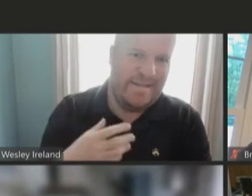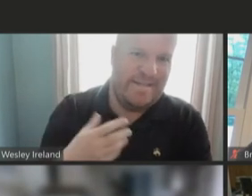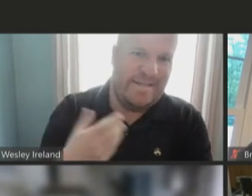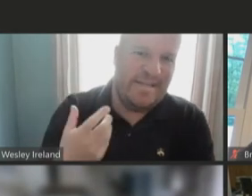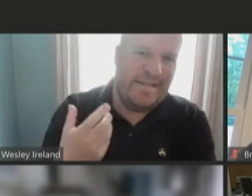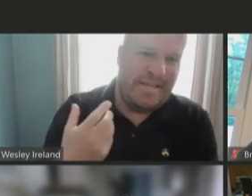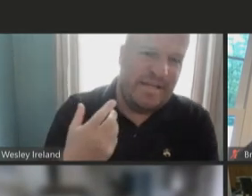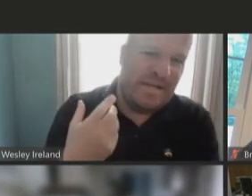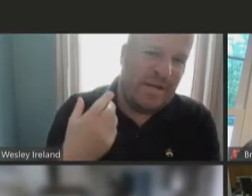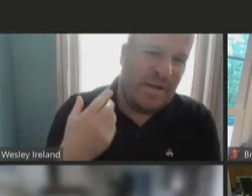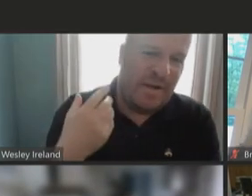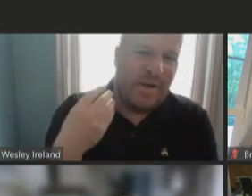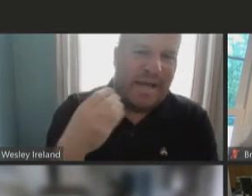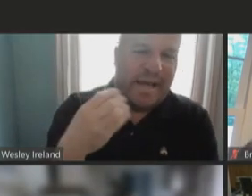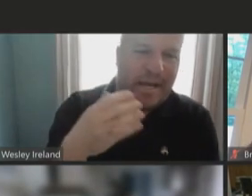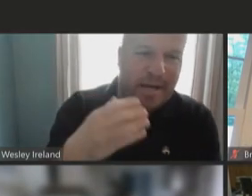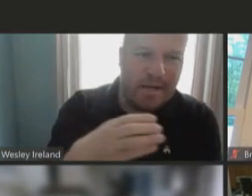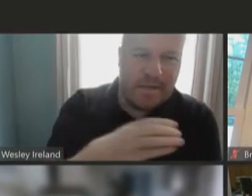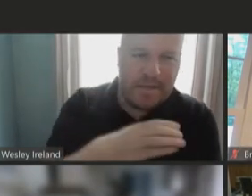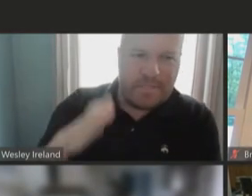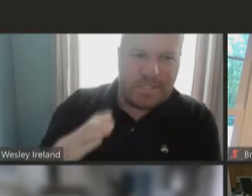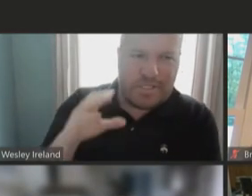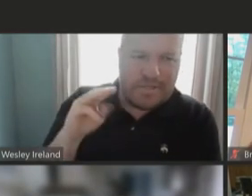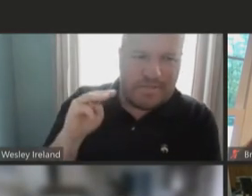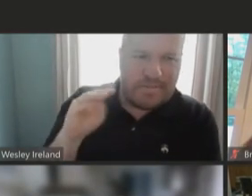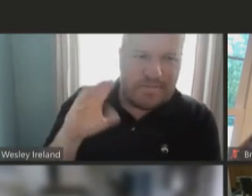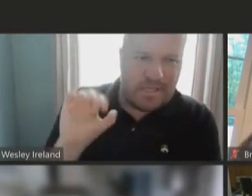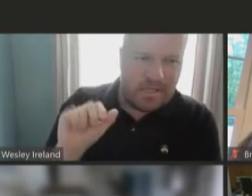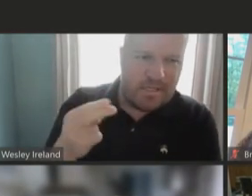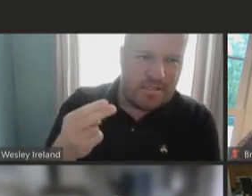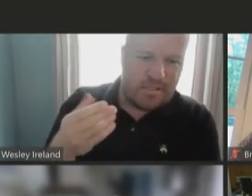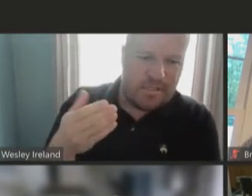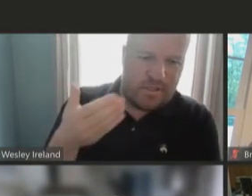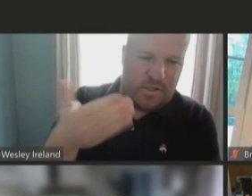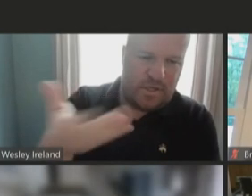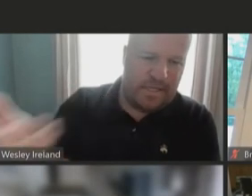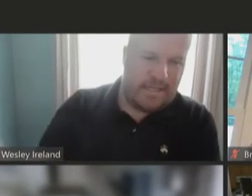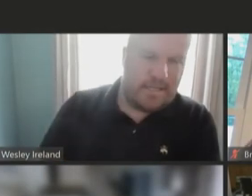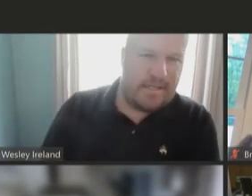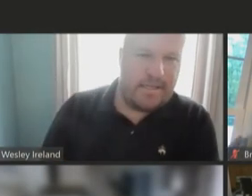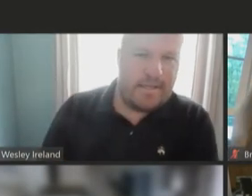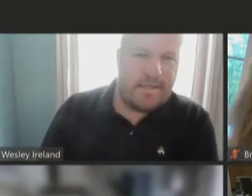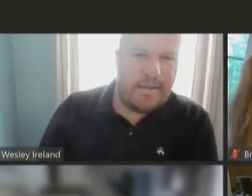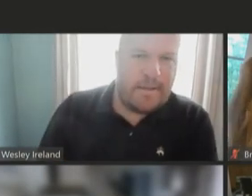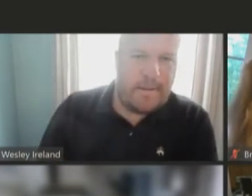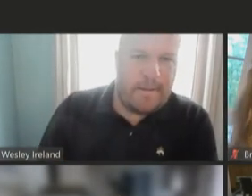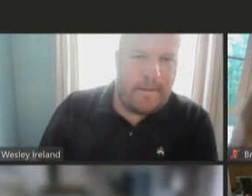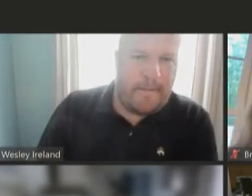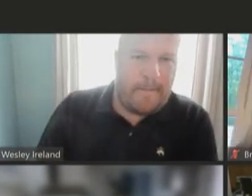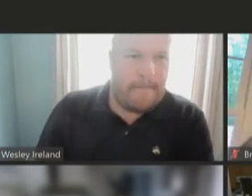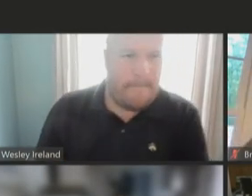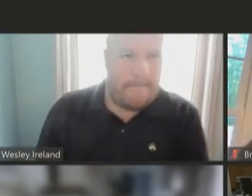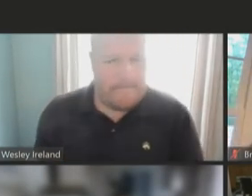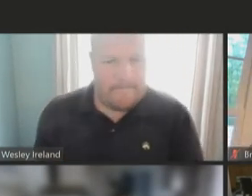So I'm not sure why it's not the case. So Commissioner McCosh, go ahead.